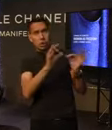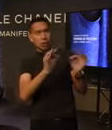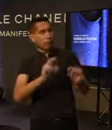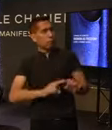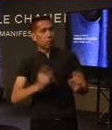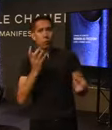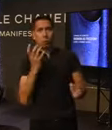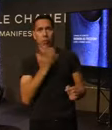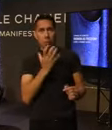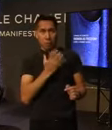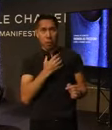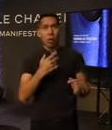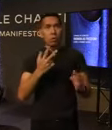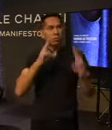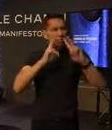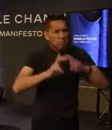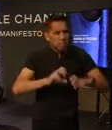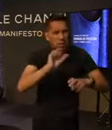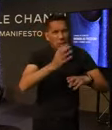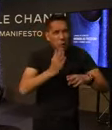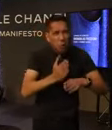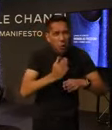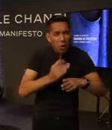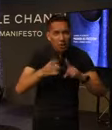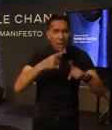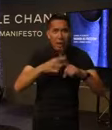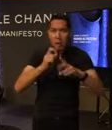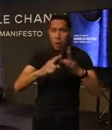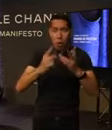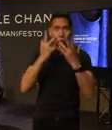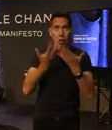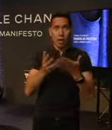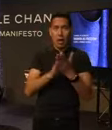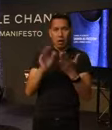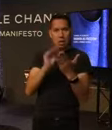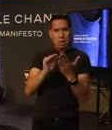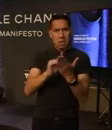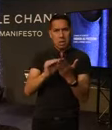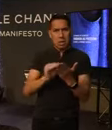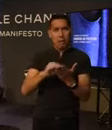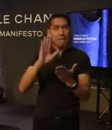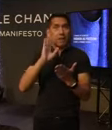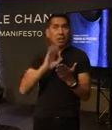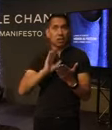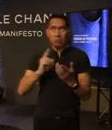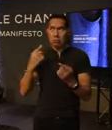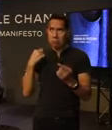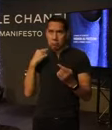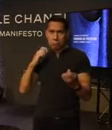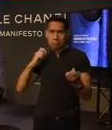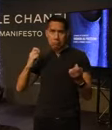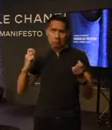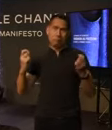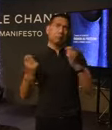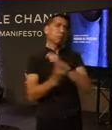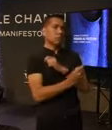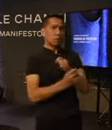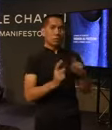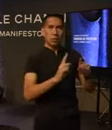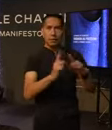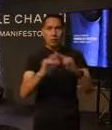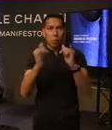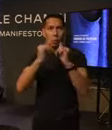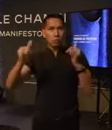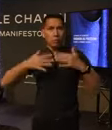Exploring the many facets of her work, the exhibition highlights how Chanel rewrote fashion conventions to transform women's wardrobes with